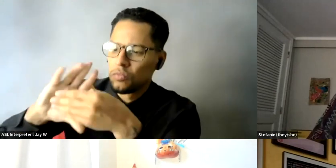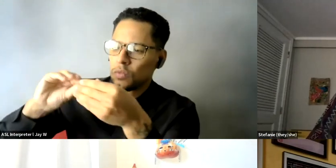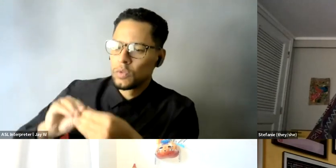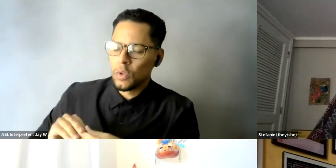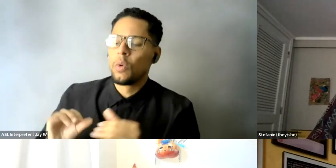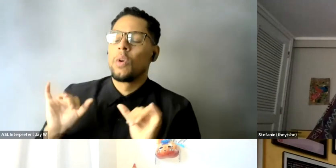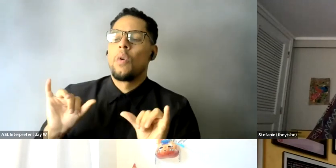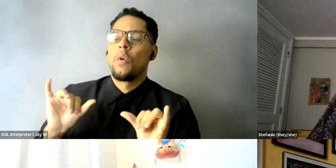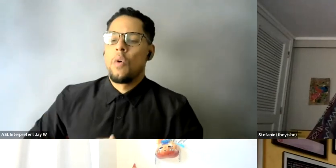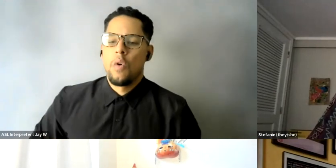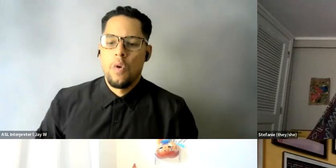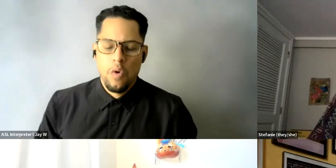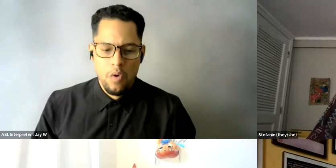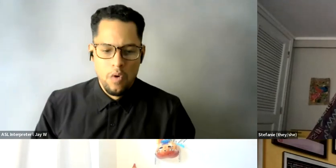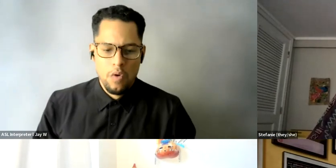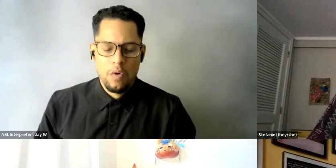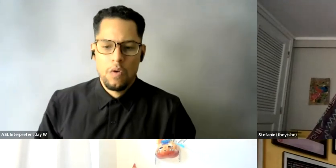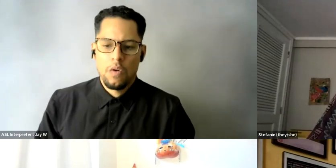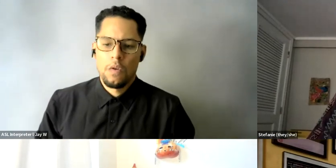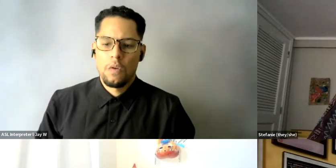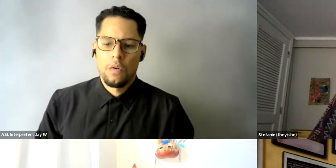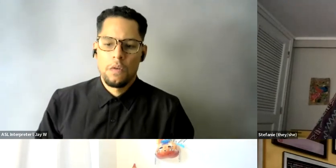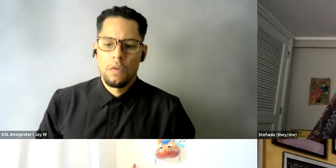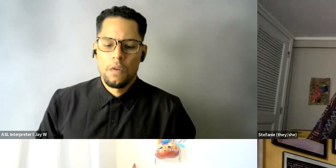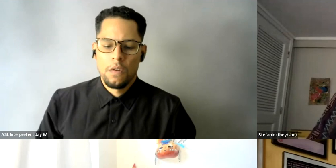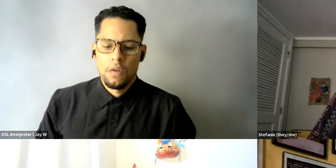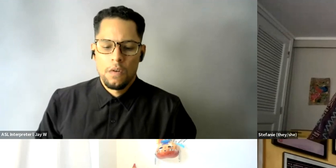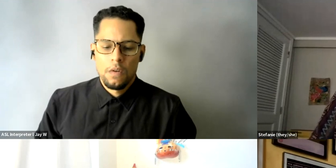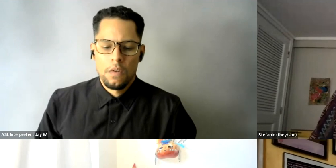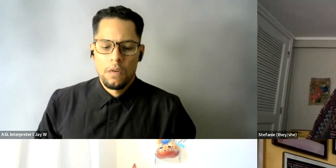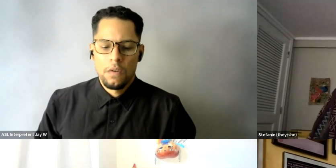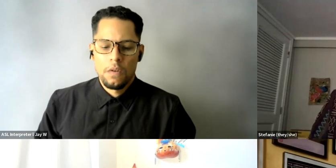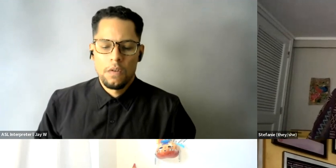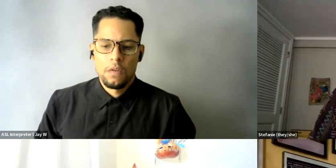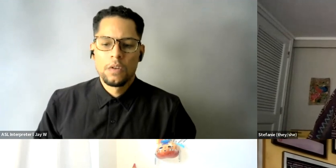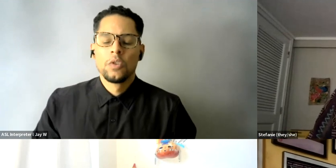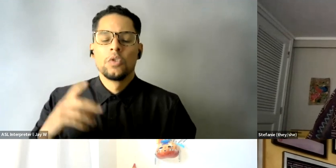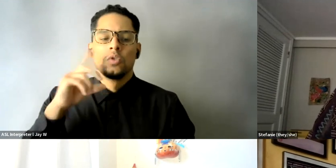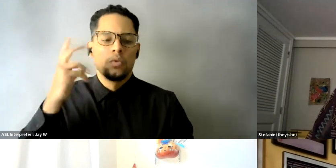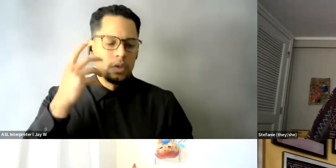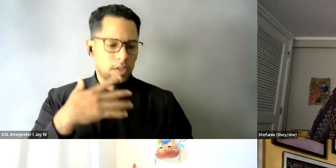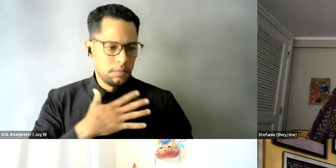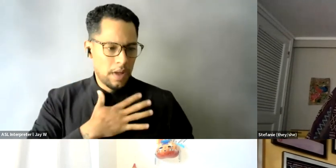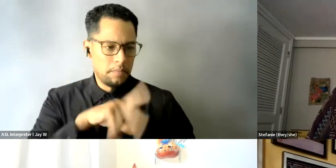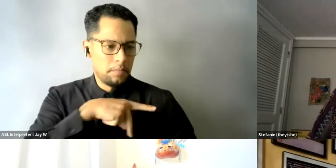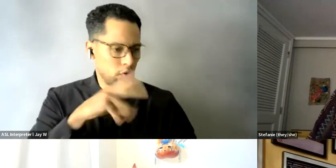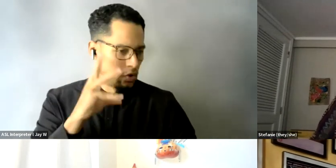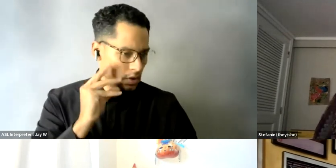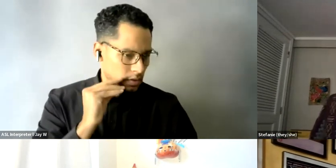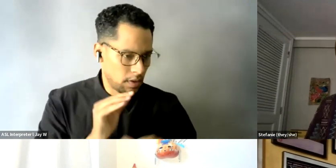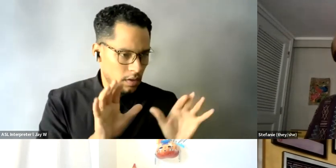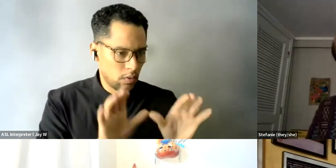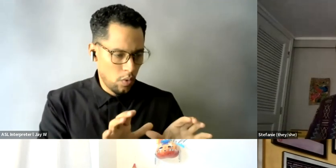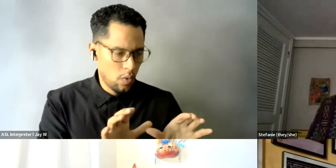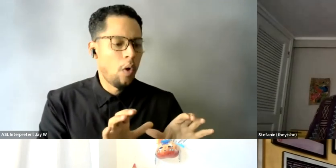from a level of that personal experiences, these things are happening to me, which is something I talk about a lot now, that we